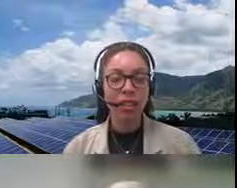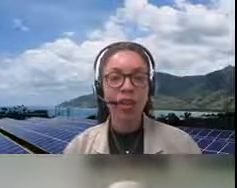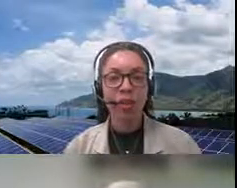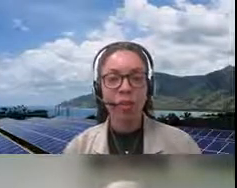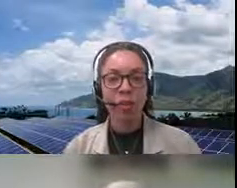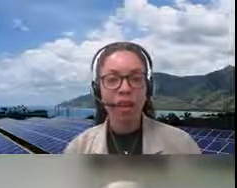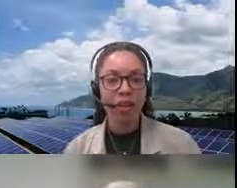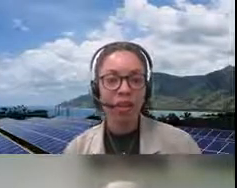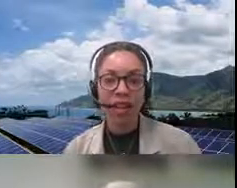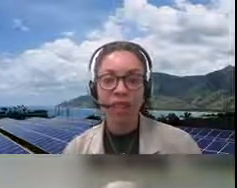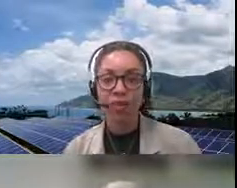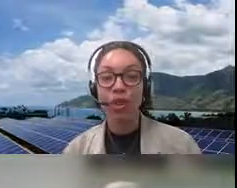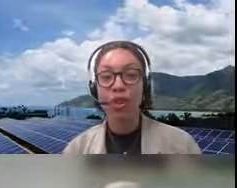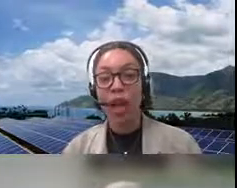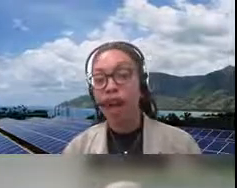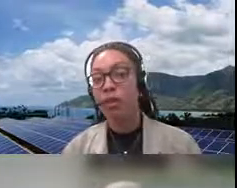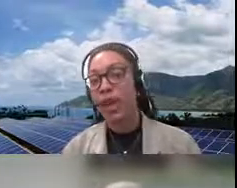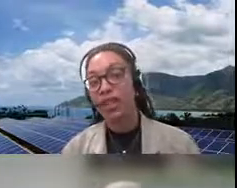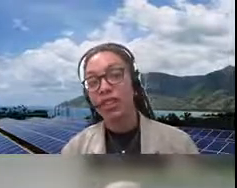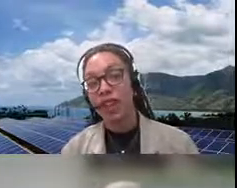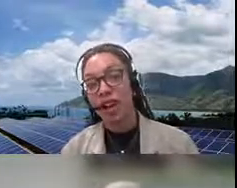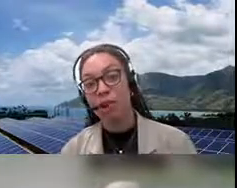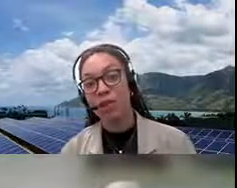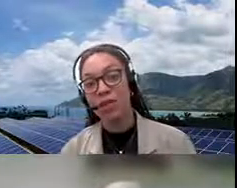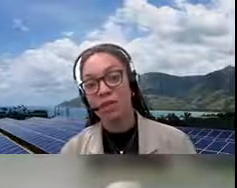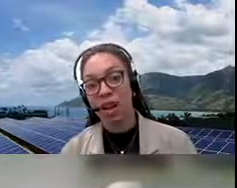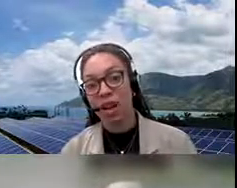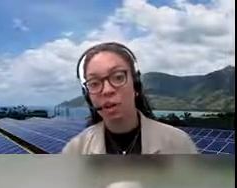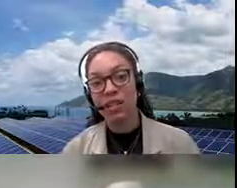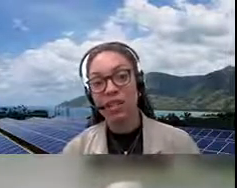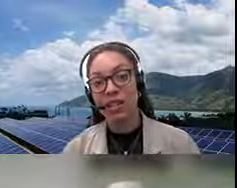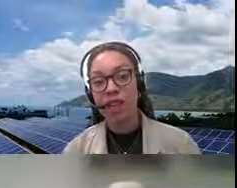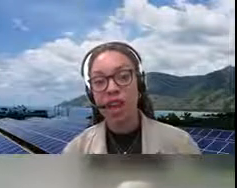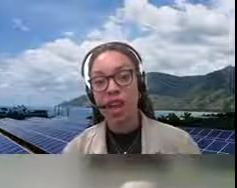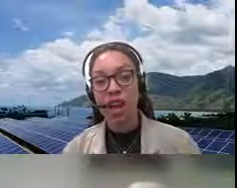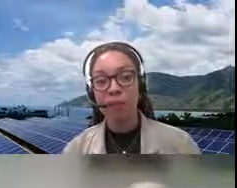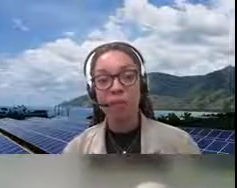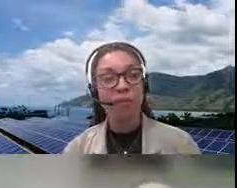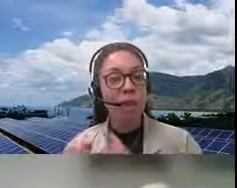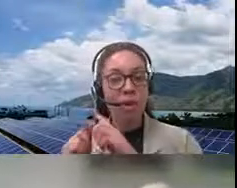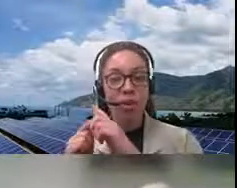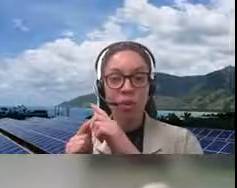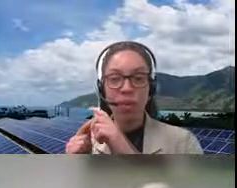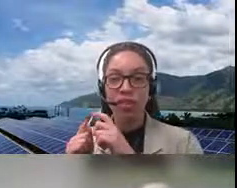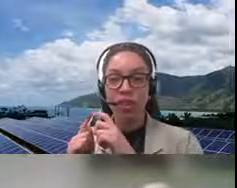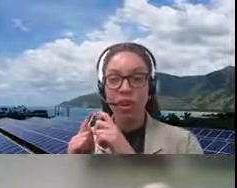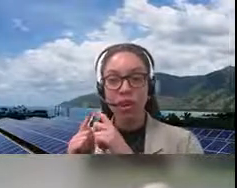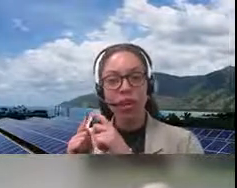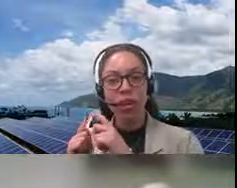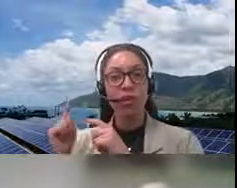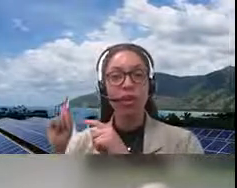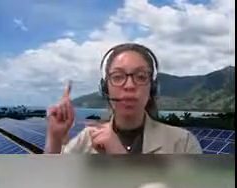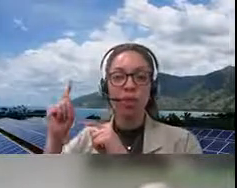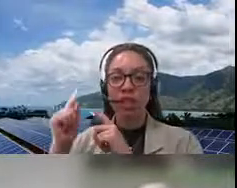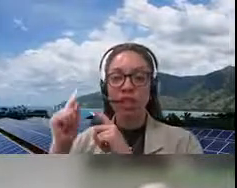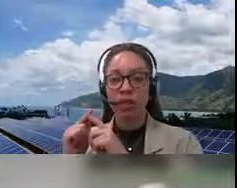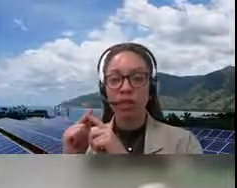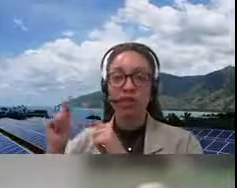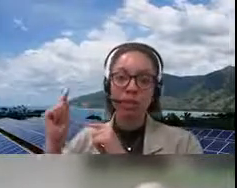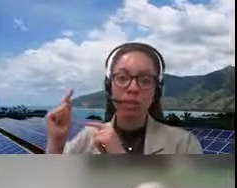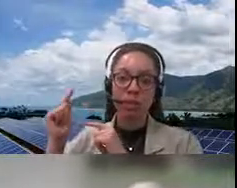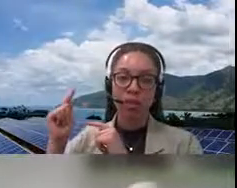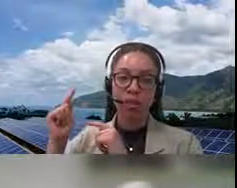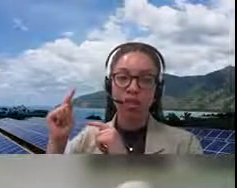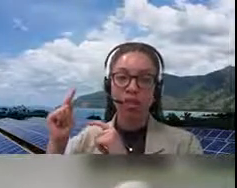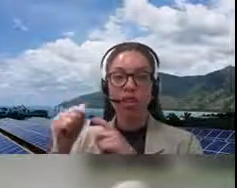know, you're losing your competitive advantage if you don't have a way to decarbonize your farming practices. So maybe you're willing to go a little bit more expensive